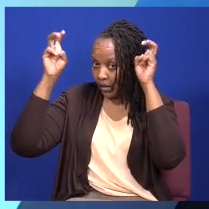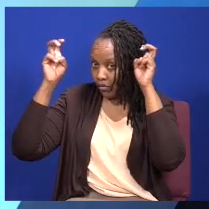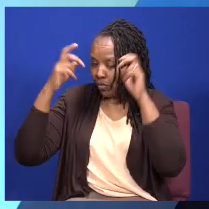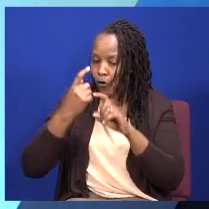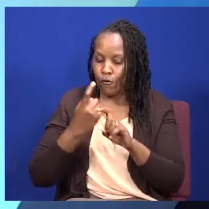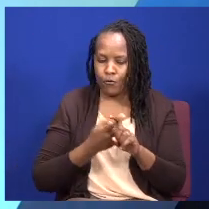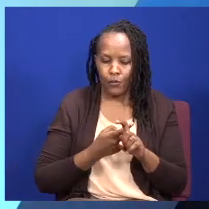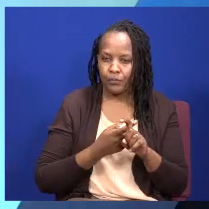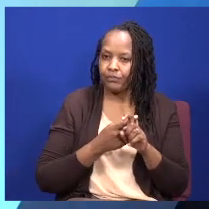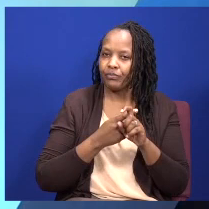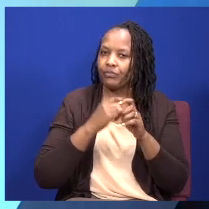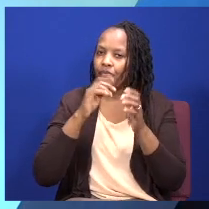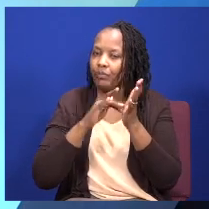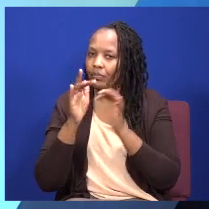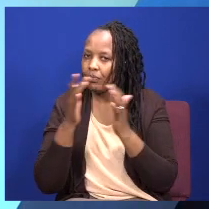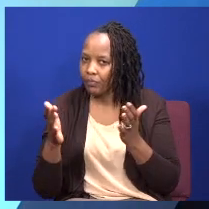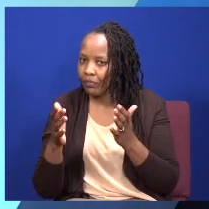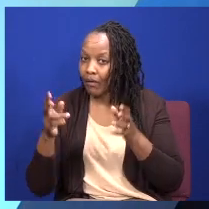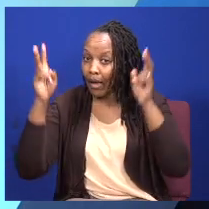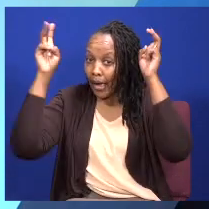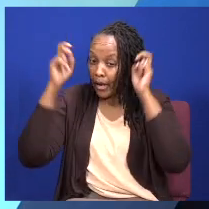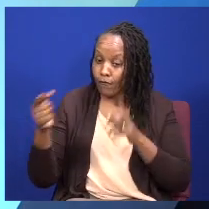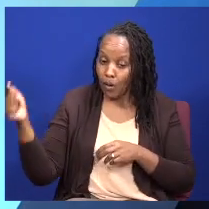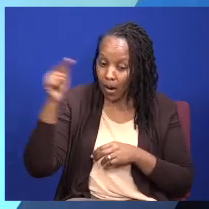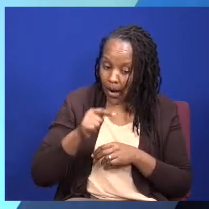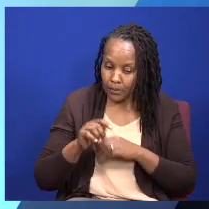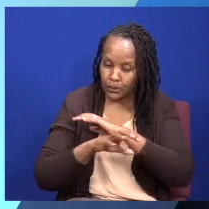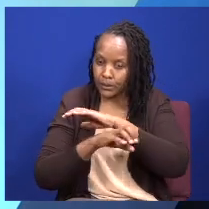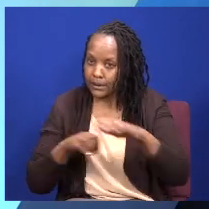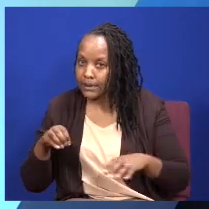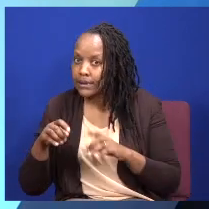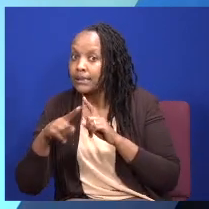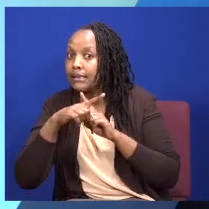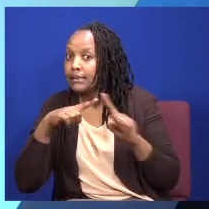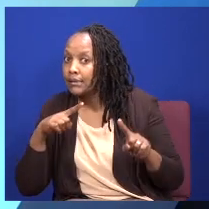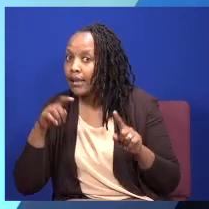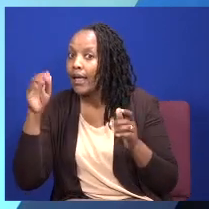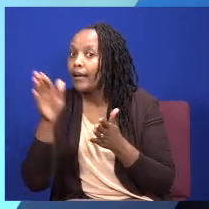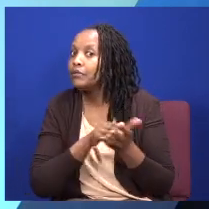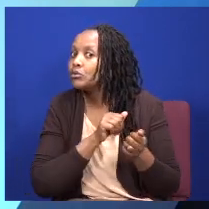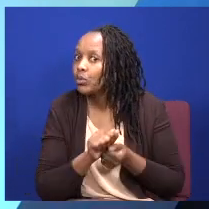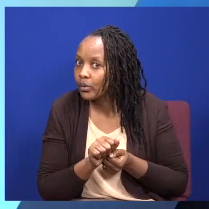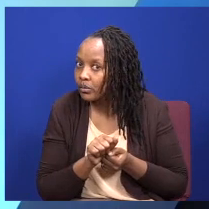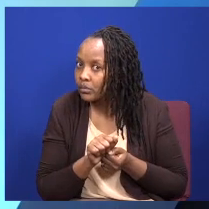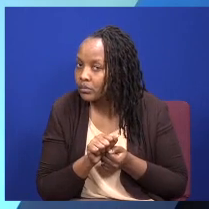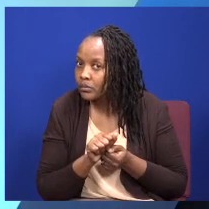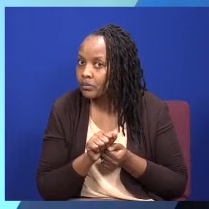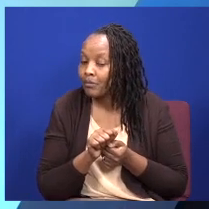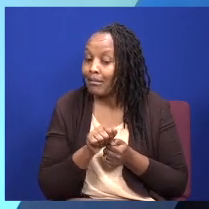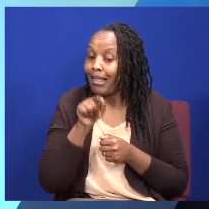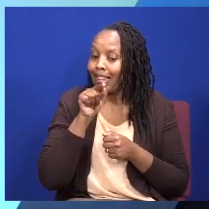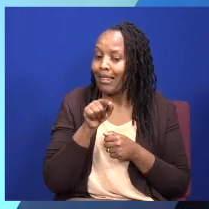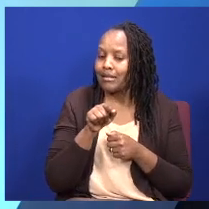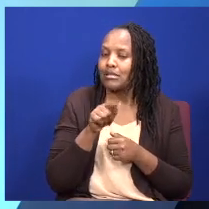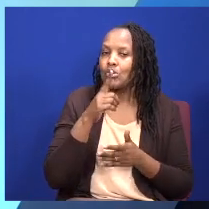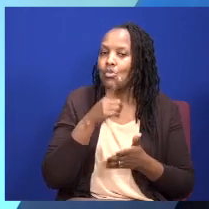10, it says, the devil comes to steal, to kill, and destroy. So that is the realm of the evil